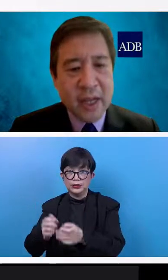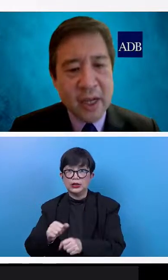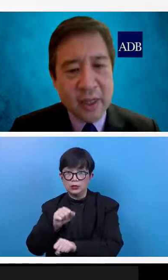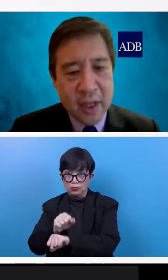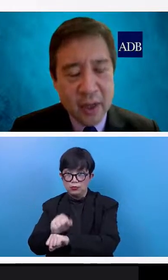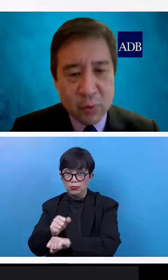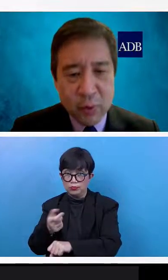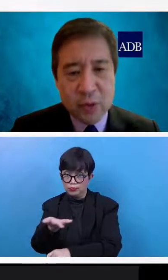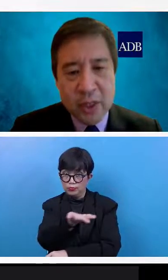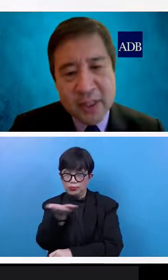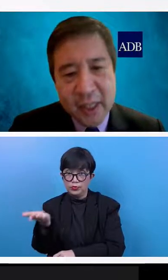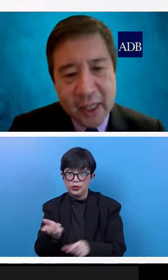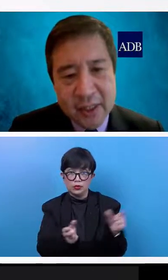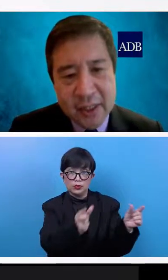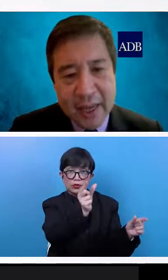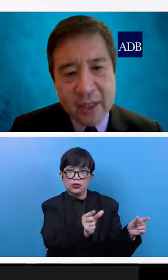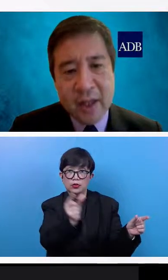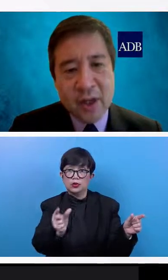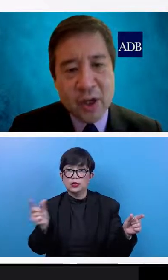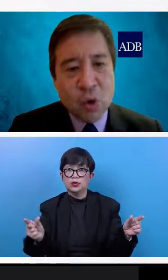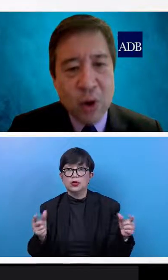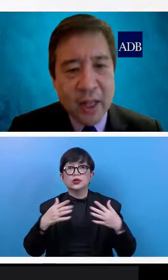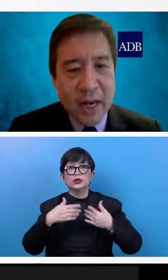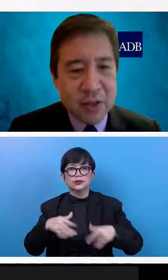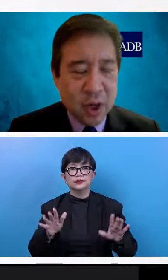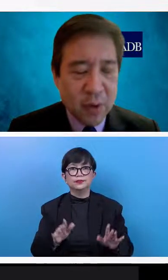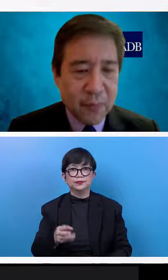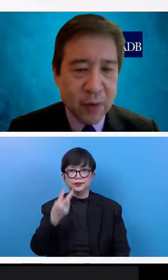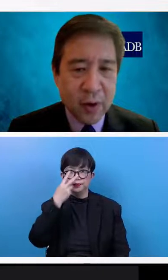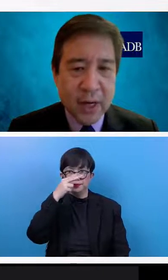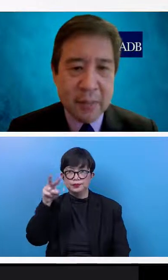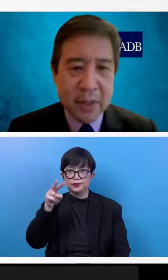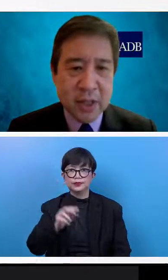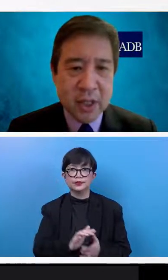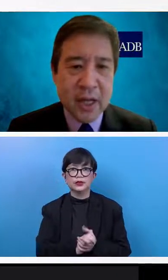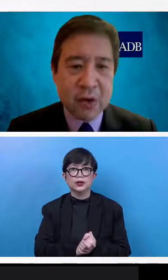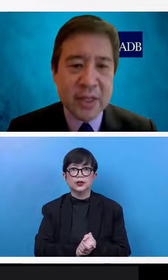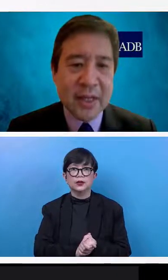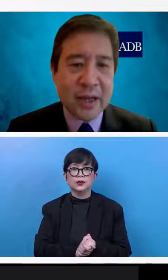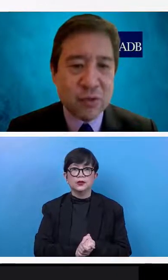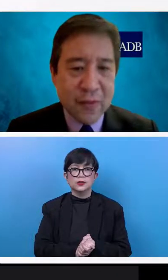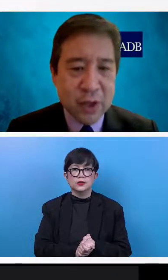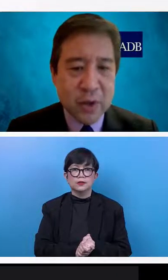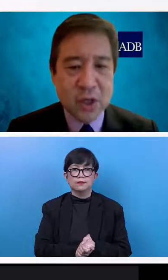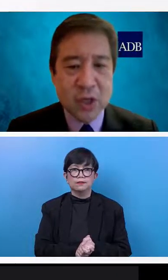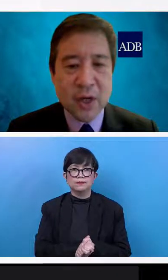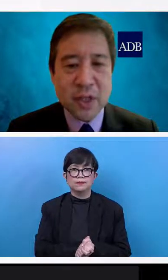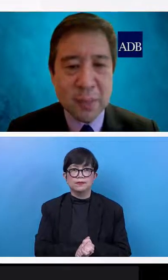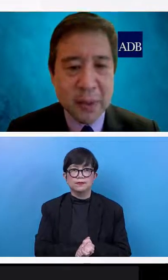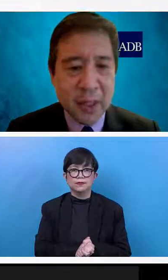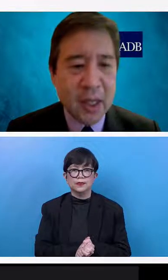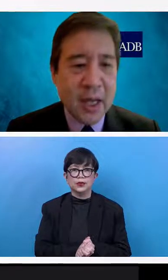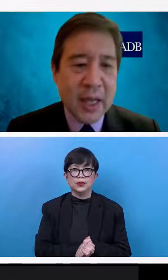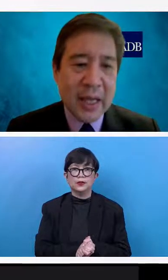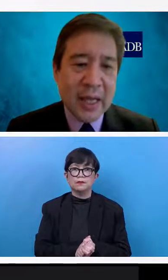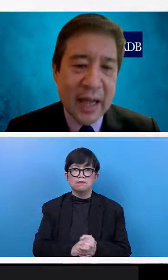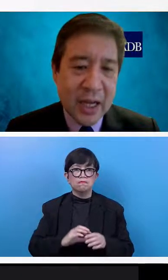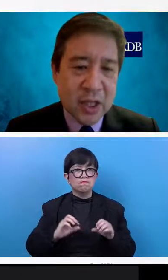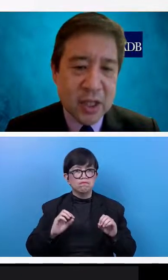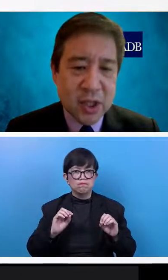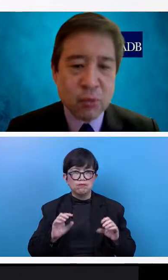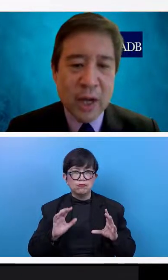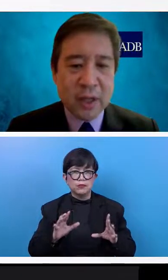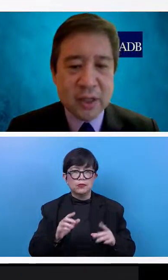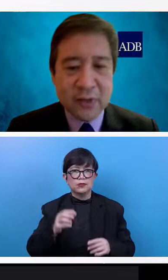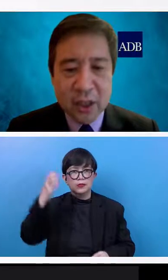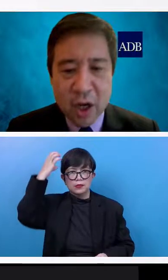One thing we see is that there's quite a lot of scope for governments to increase tax revenue as a share of GDP. In Asia,